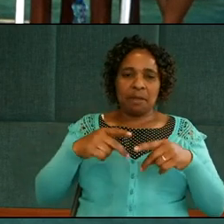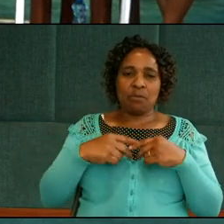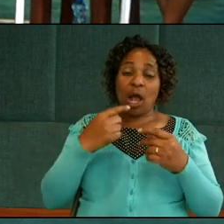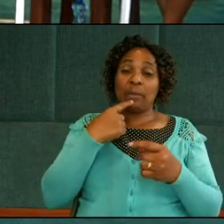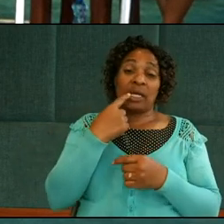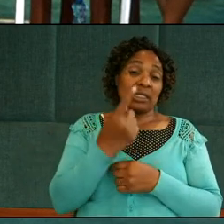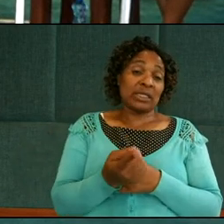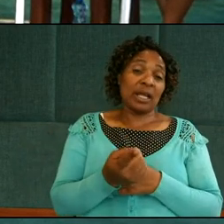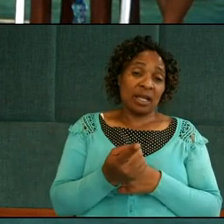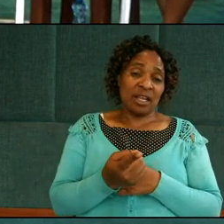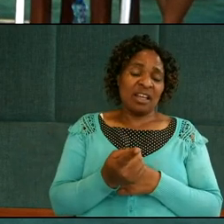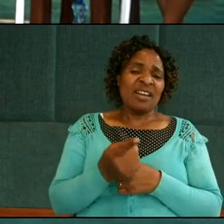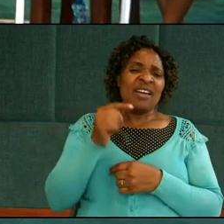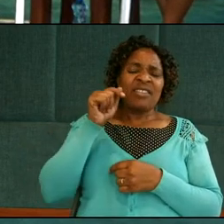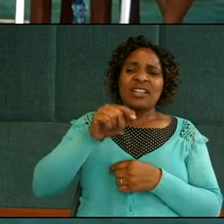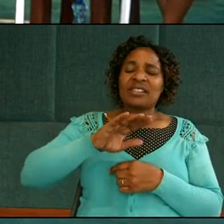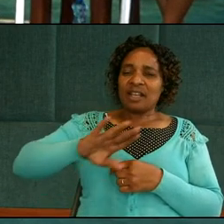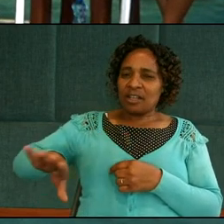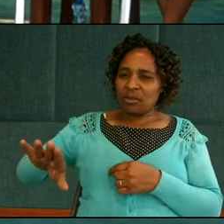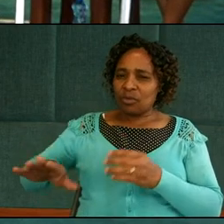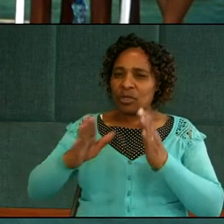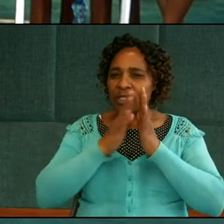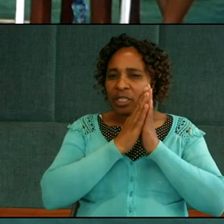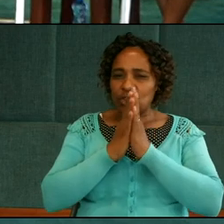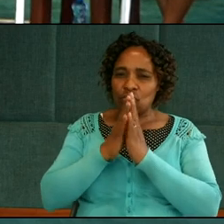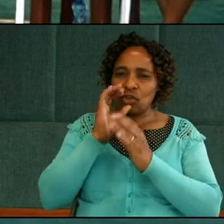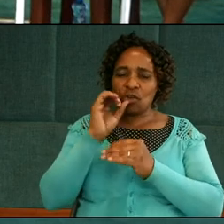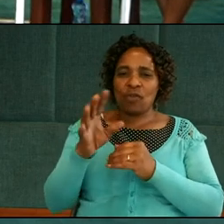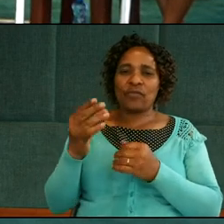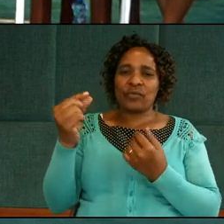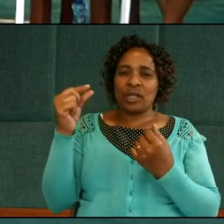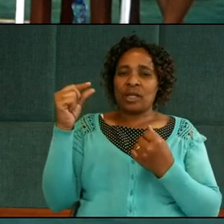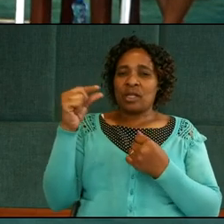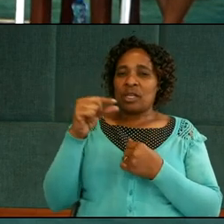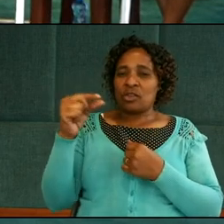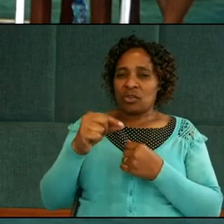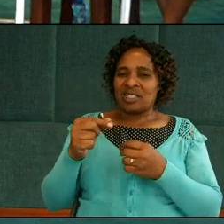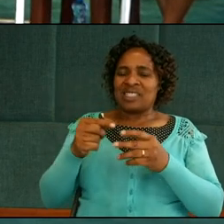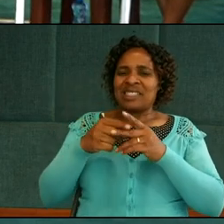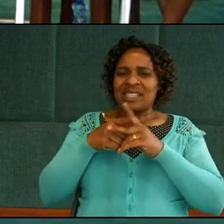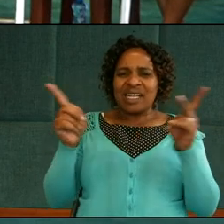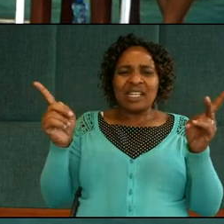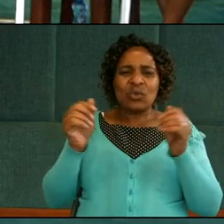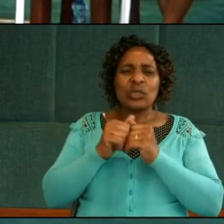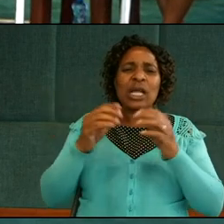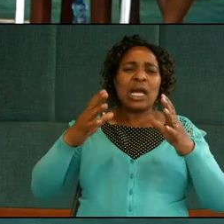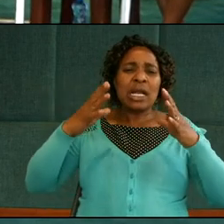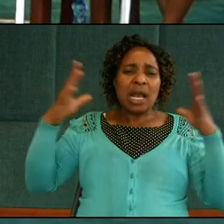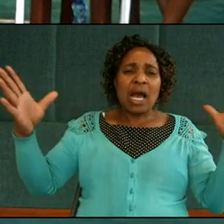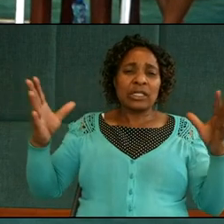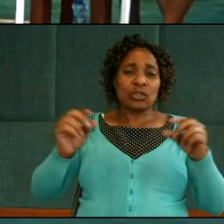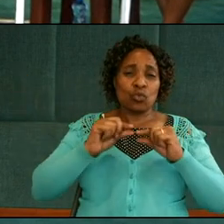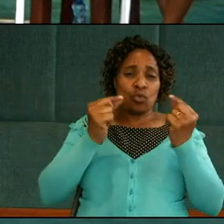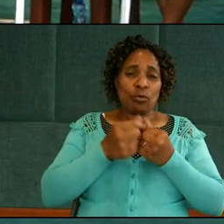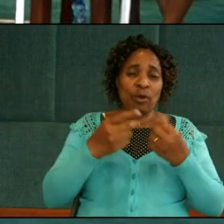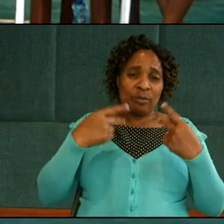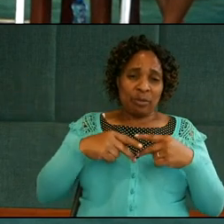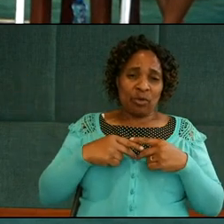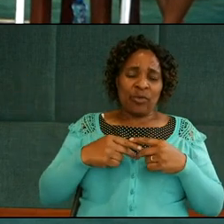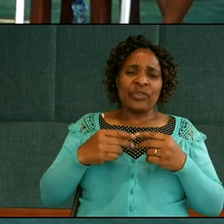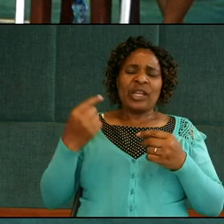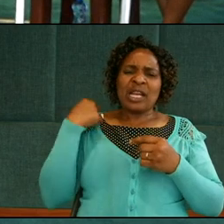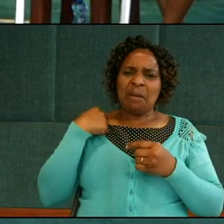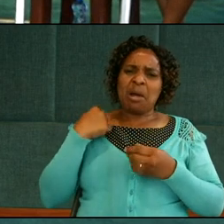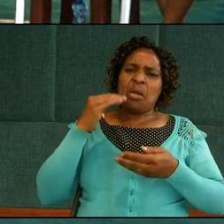say there was a remnant in the story of Gideon. It first started with a large group of people, and the number kept going down